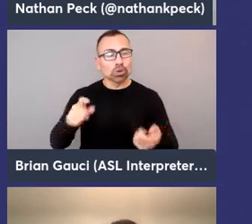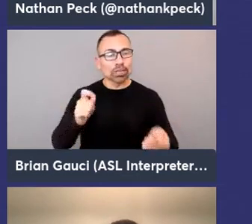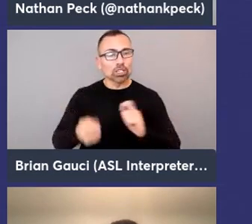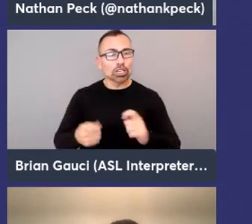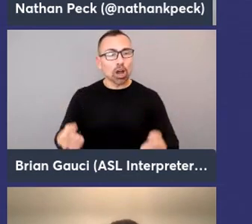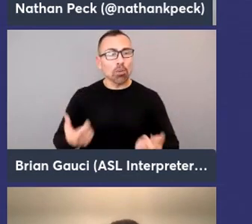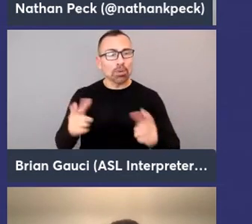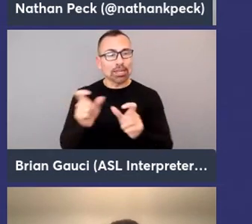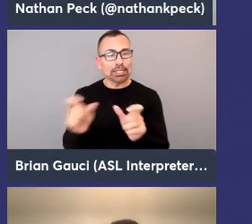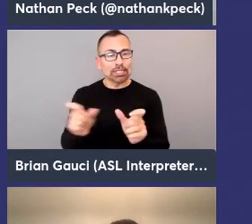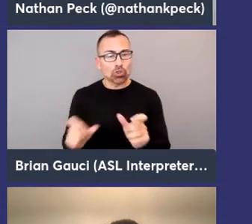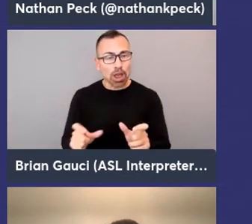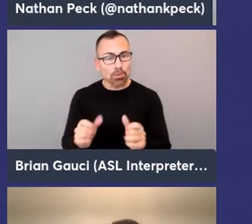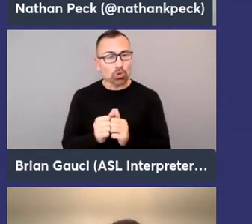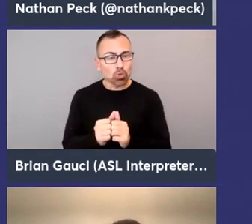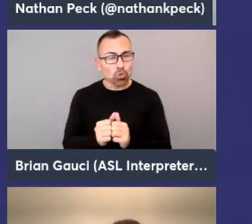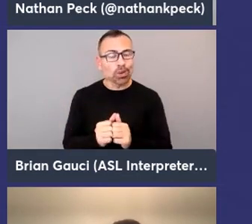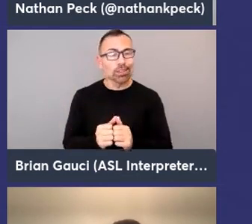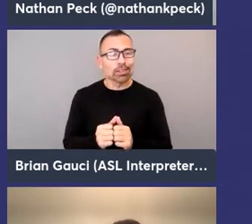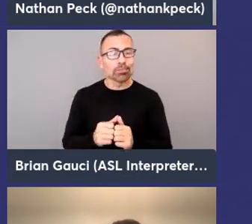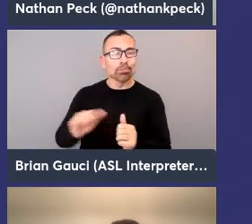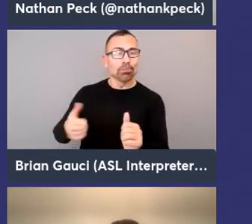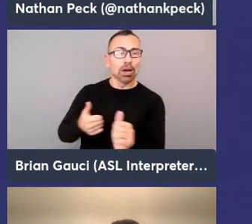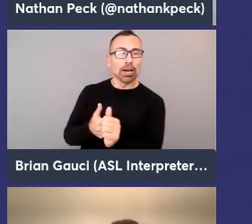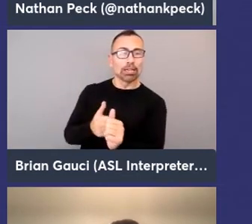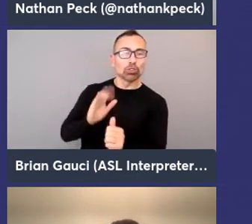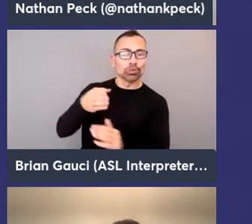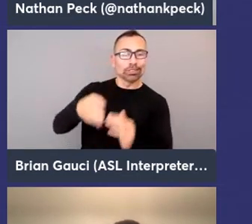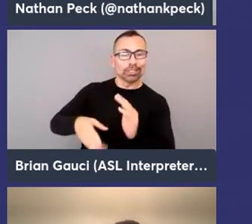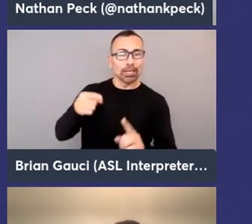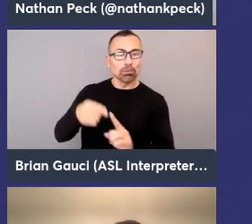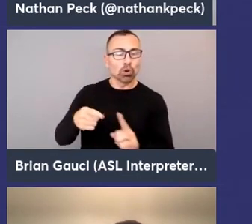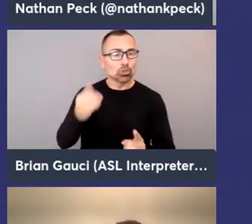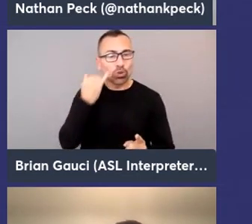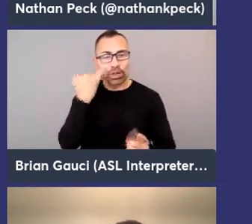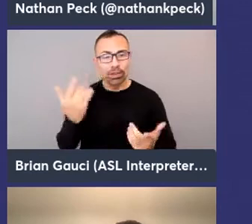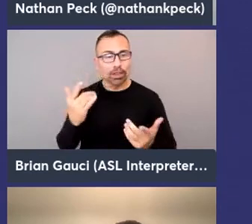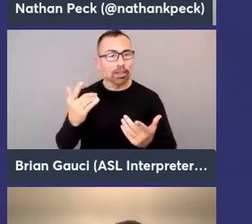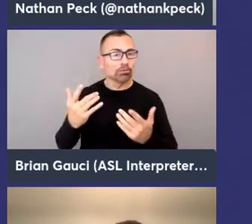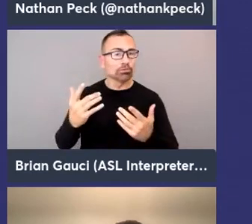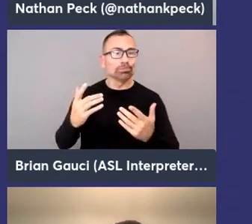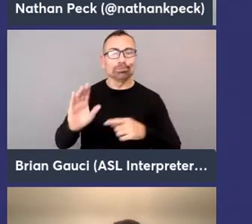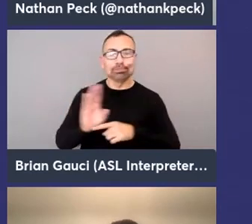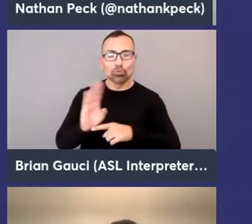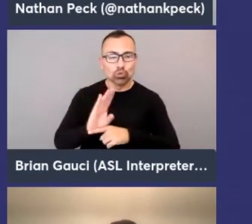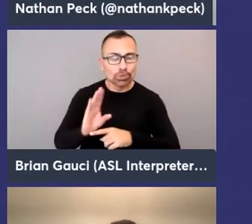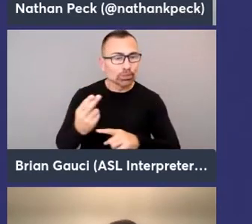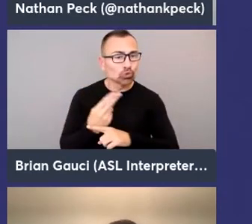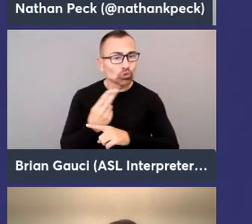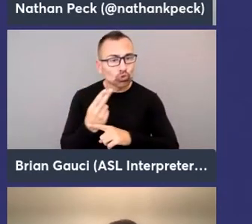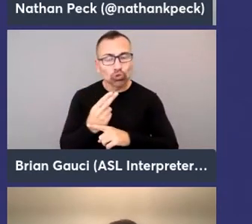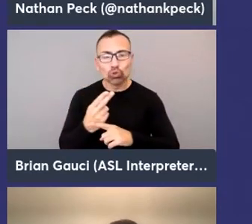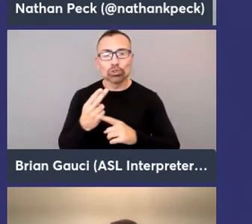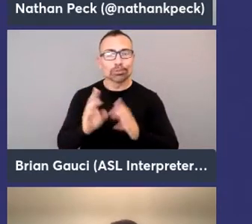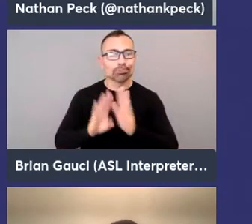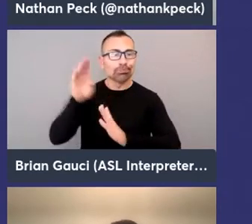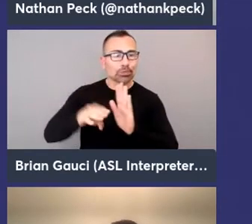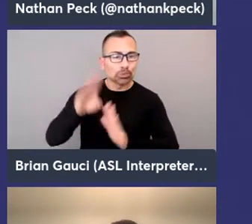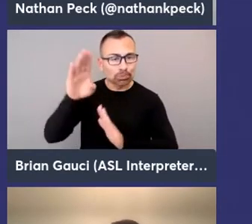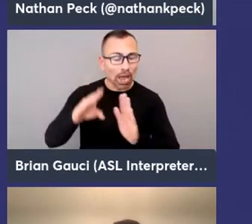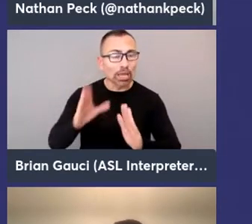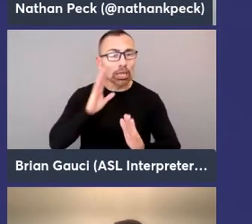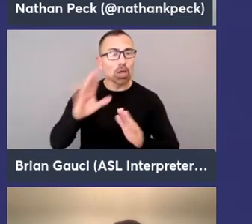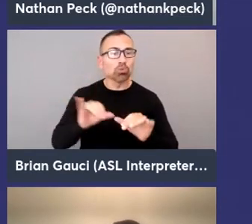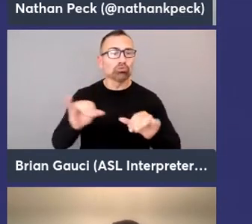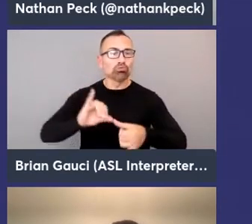instances behind your endpoint and serve any spiky traffic that way. So now we are ready to pass